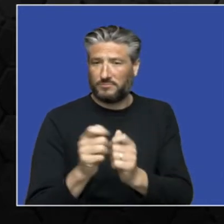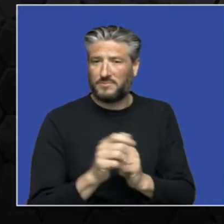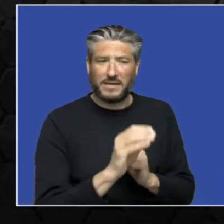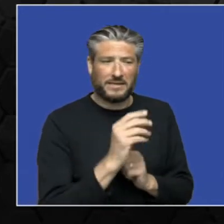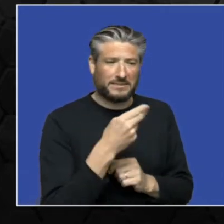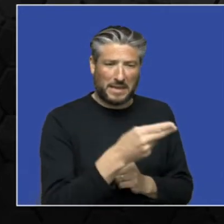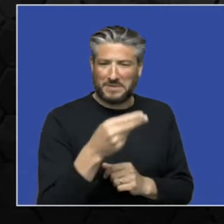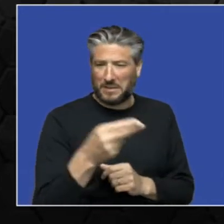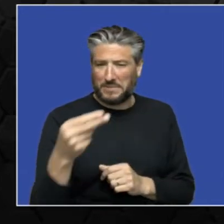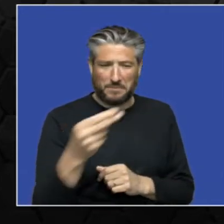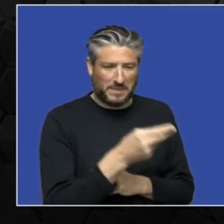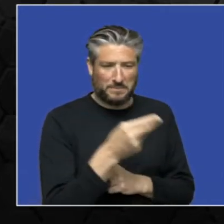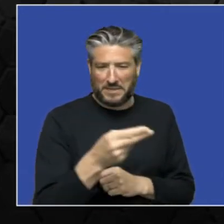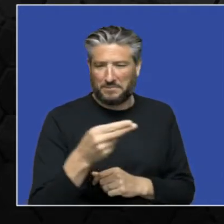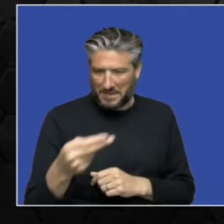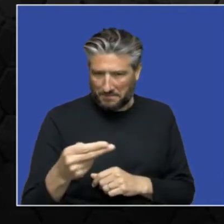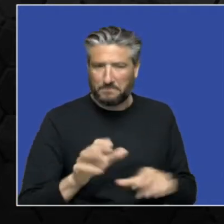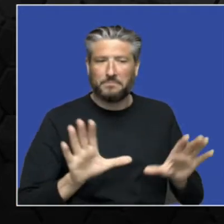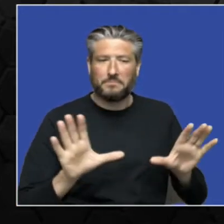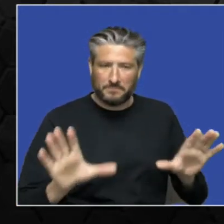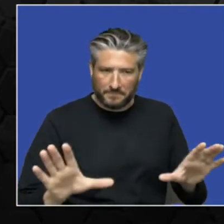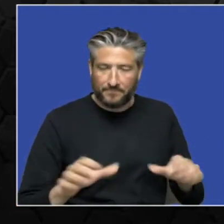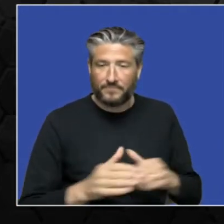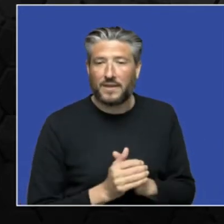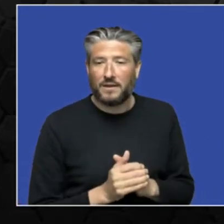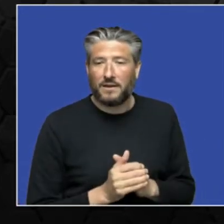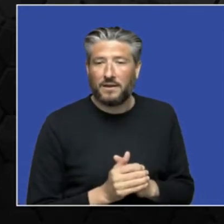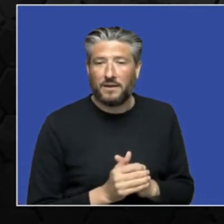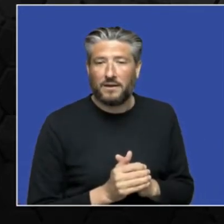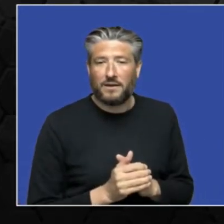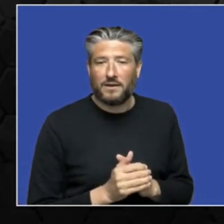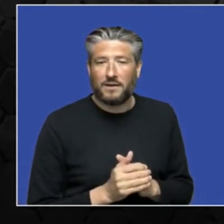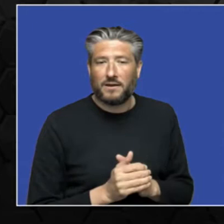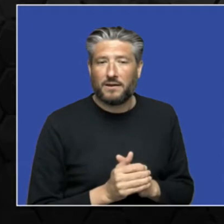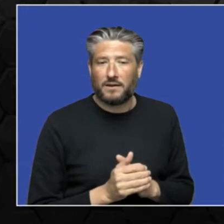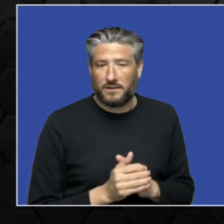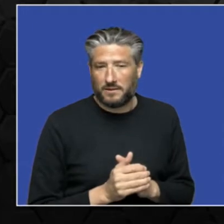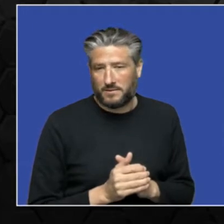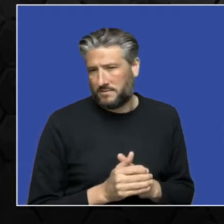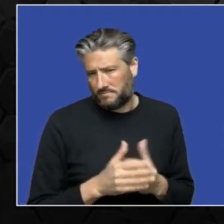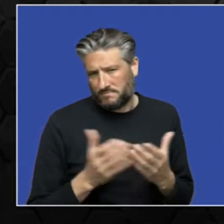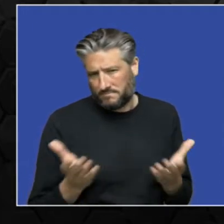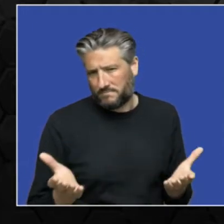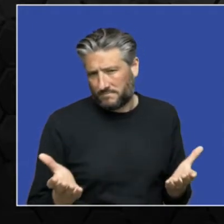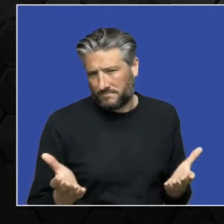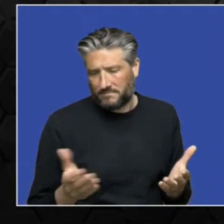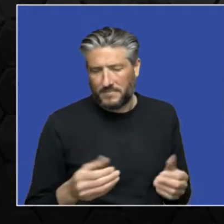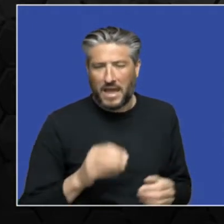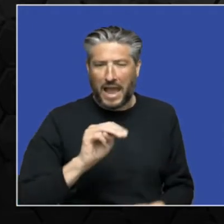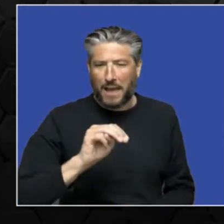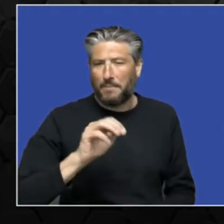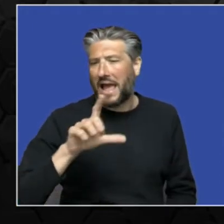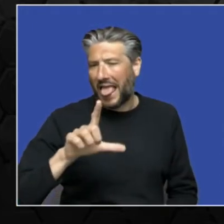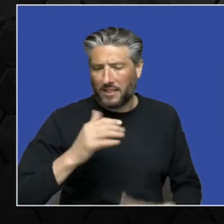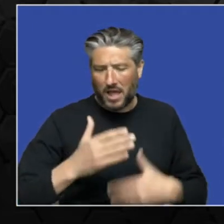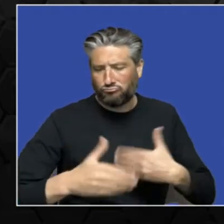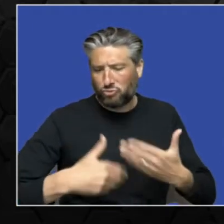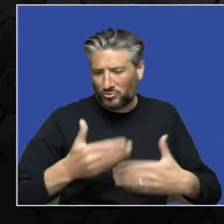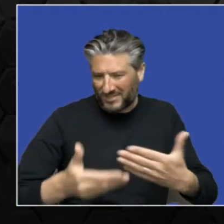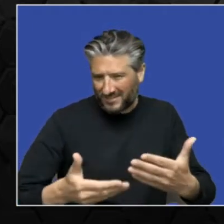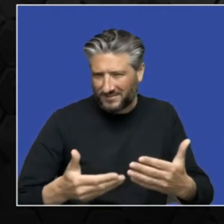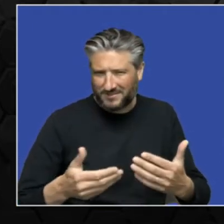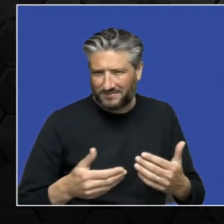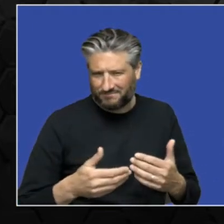Once the images are labeled, which is probably quite familiar in terms of a machine learning process, the